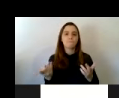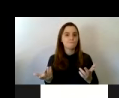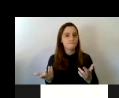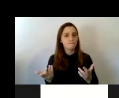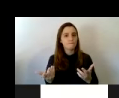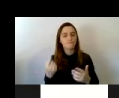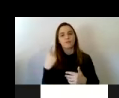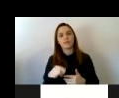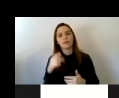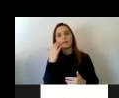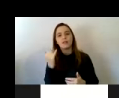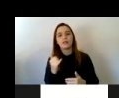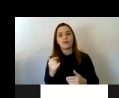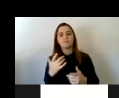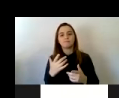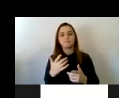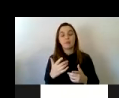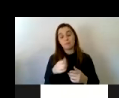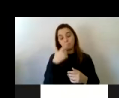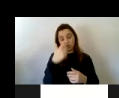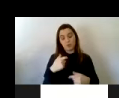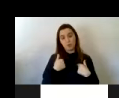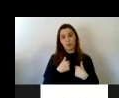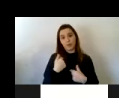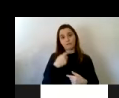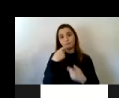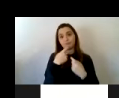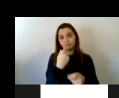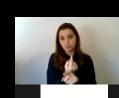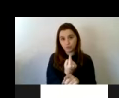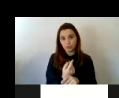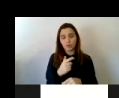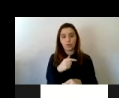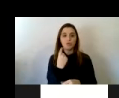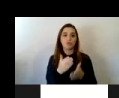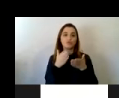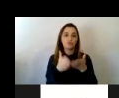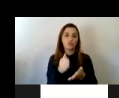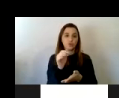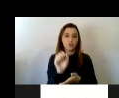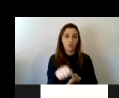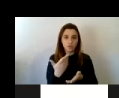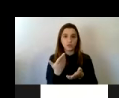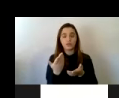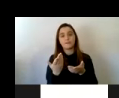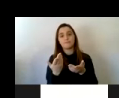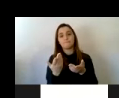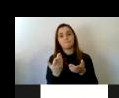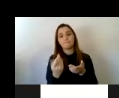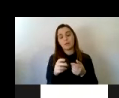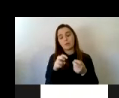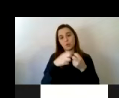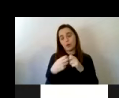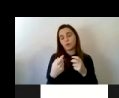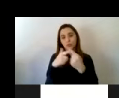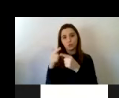drive their questions by themselves. We advocate for different kind of human rights issues, but I think